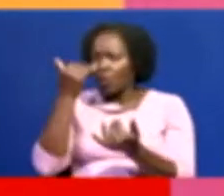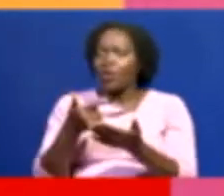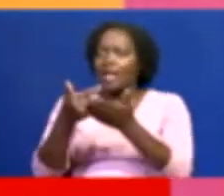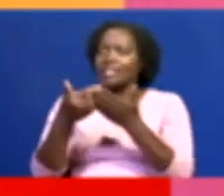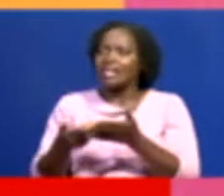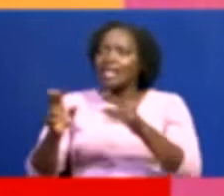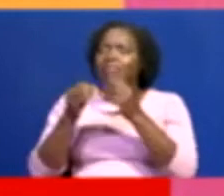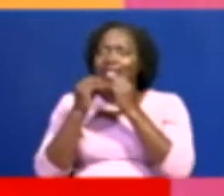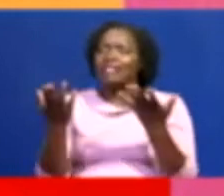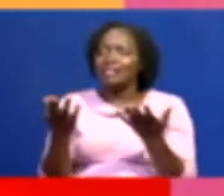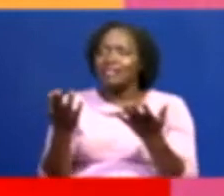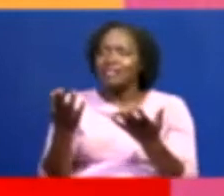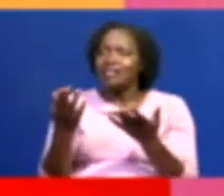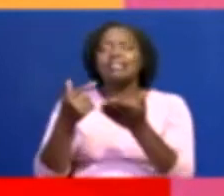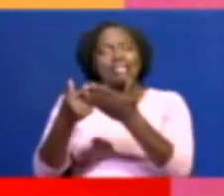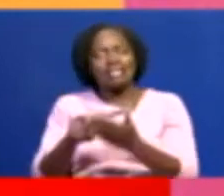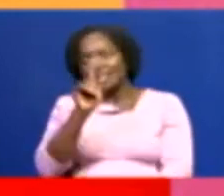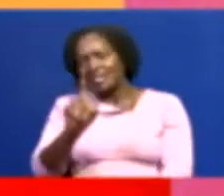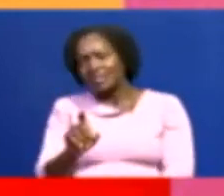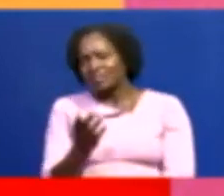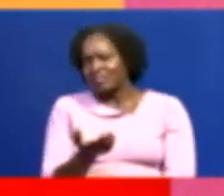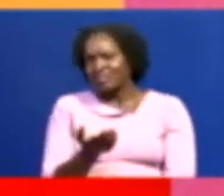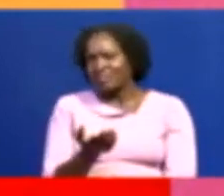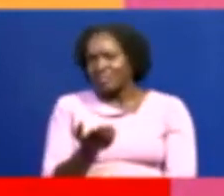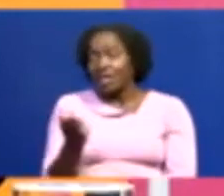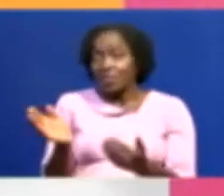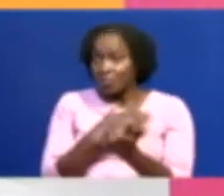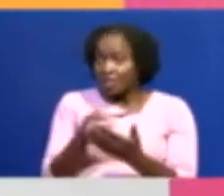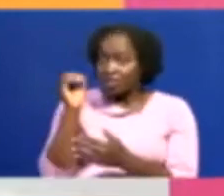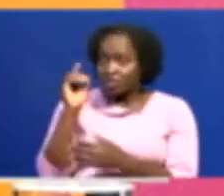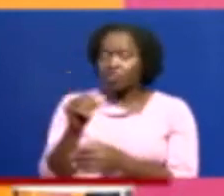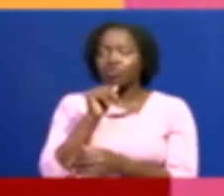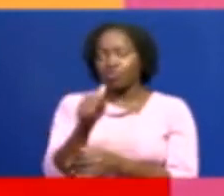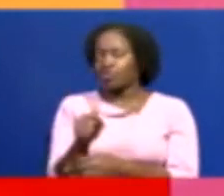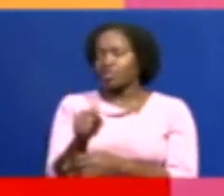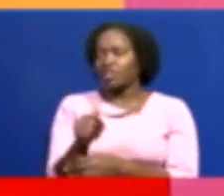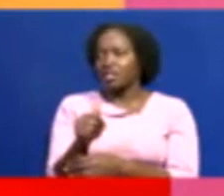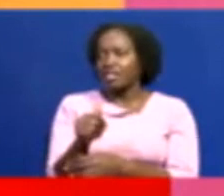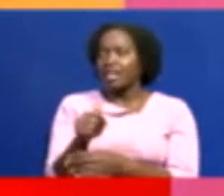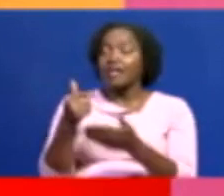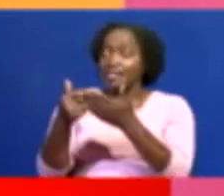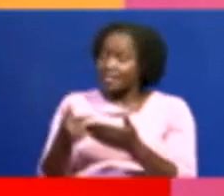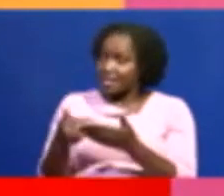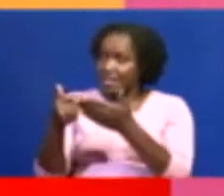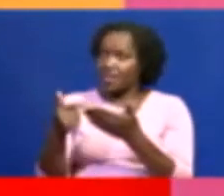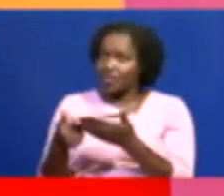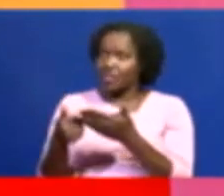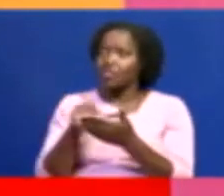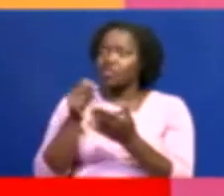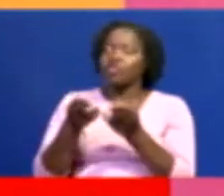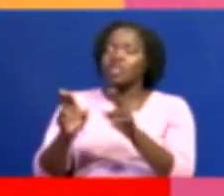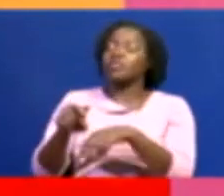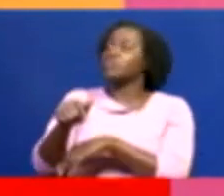not happening? Mm-hmm. That's actually the discussion for today, not yeah. really whether it should or whether it should not. Mm-hmm. The dialogue is not